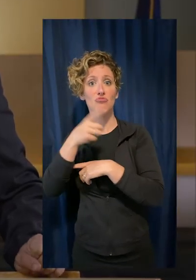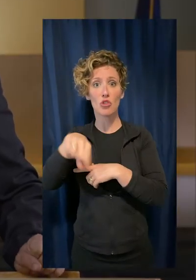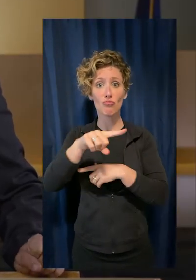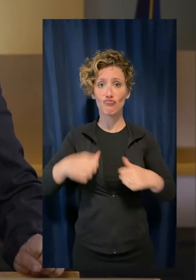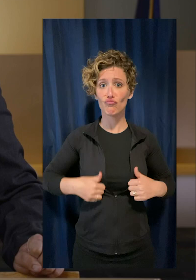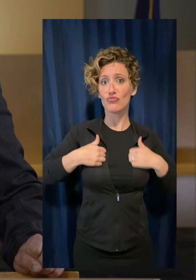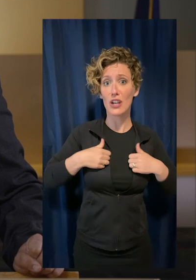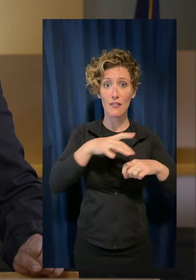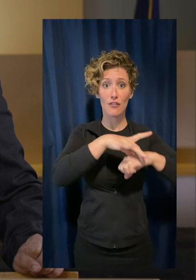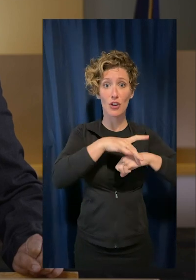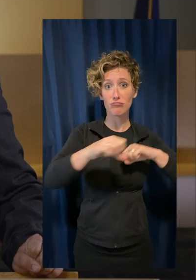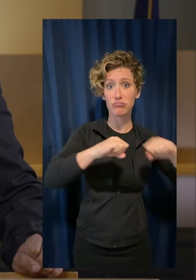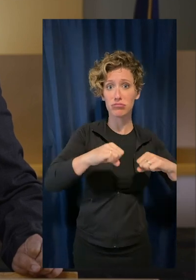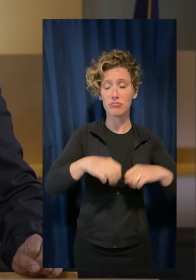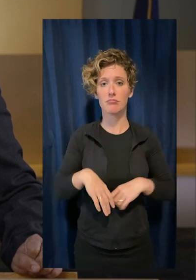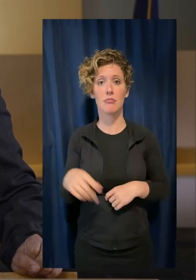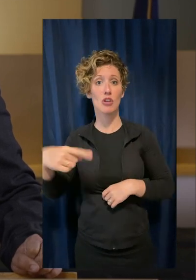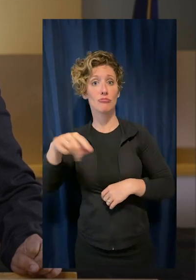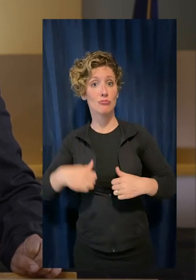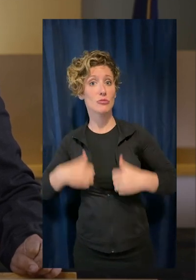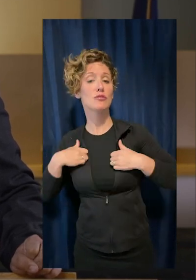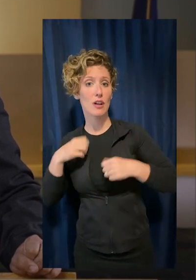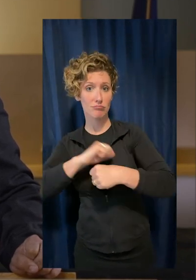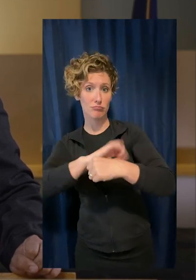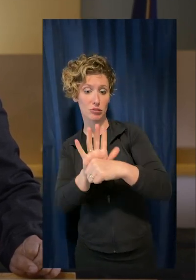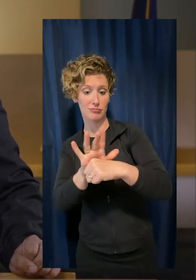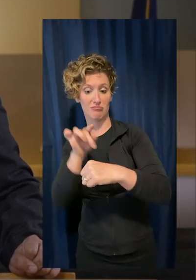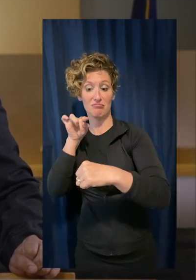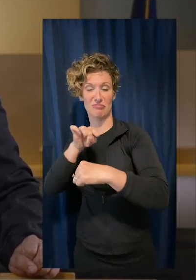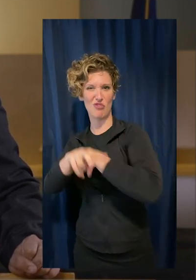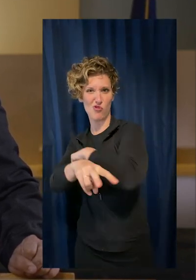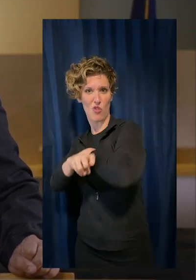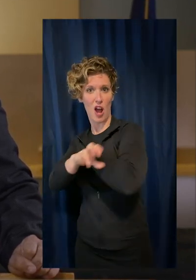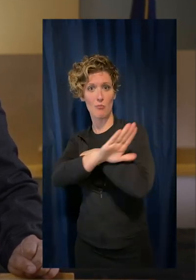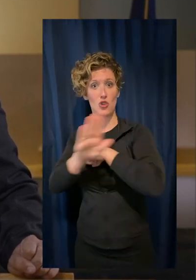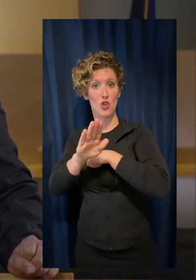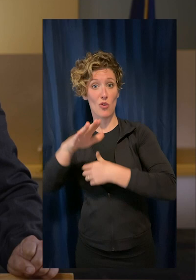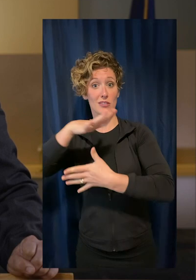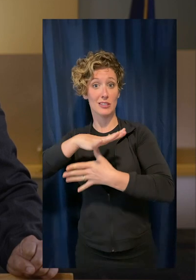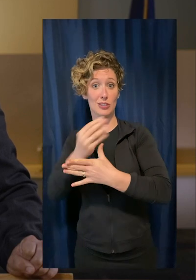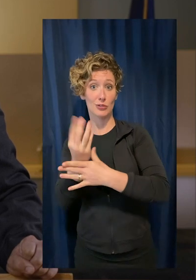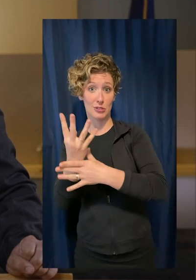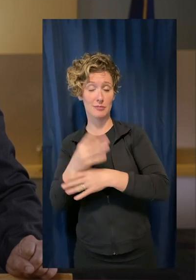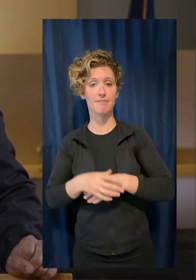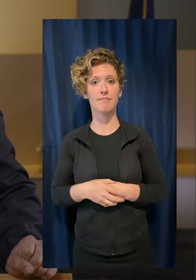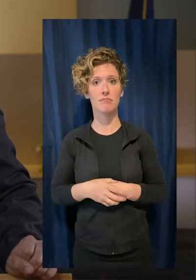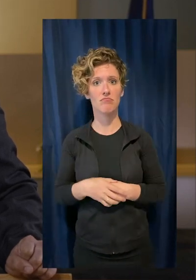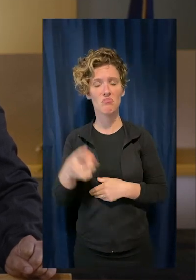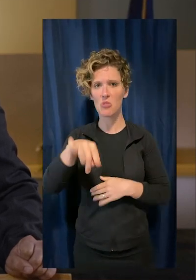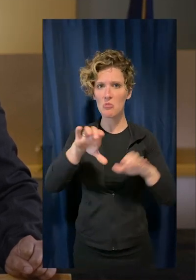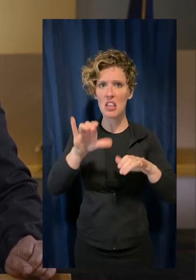a pandemic that robbed you of the sweet spring of your senior year. You did it all with your head held high and your heart on your